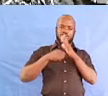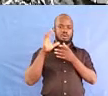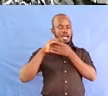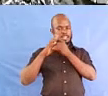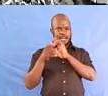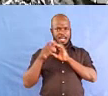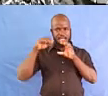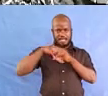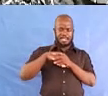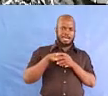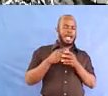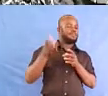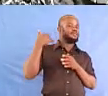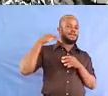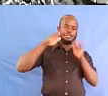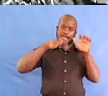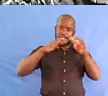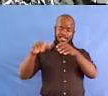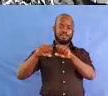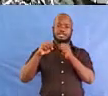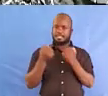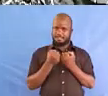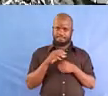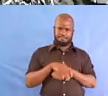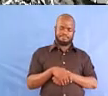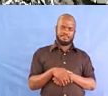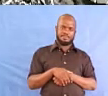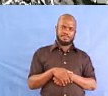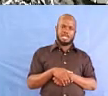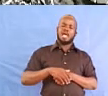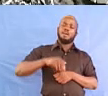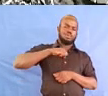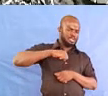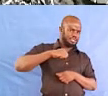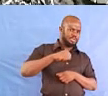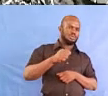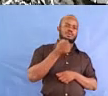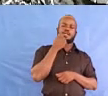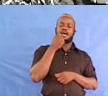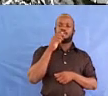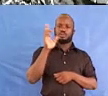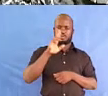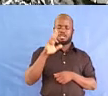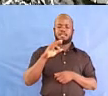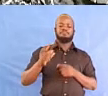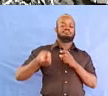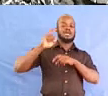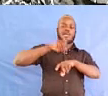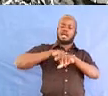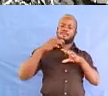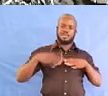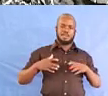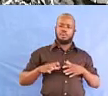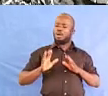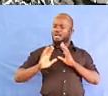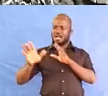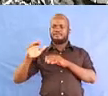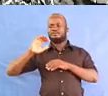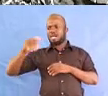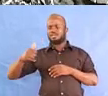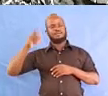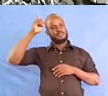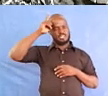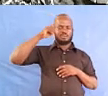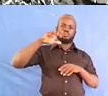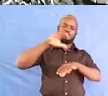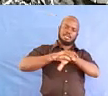rise of a post-industrial culture in a previously agrarian society. Prostitution and drug use may have increased as people